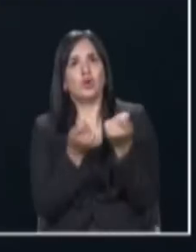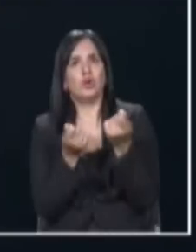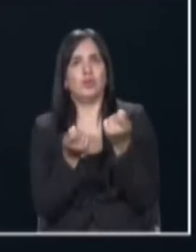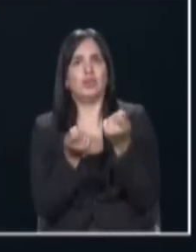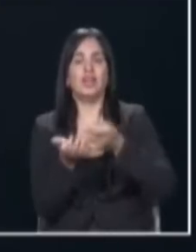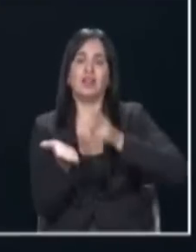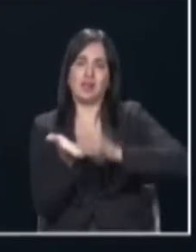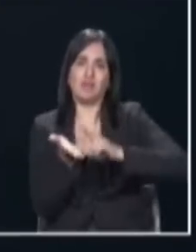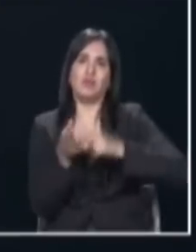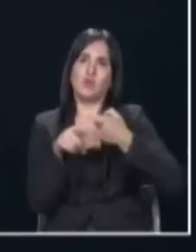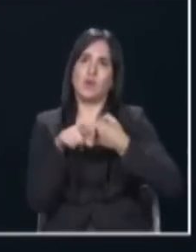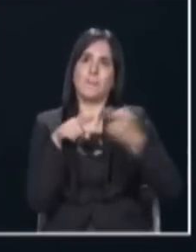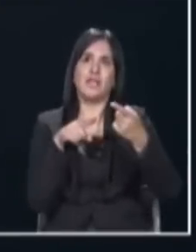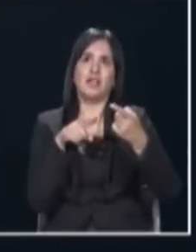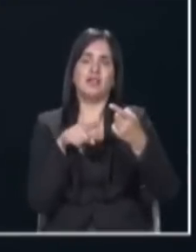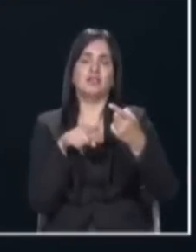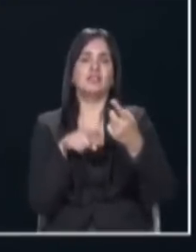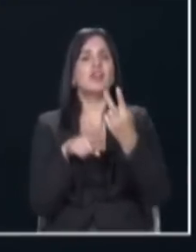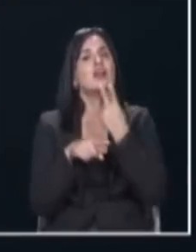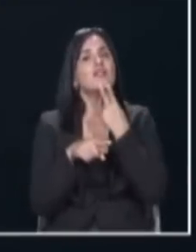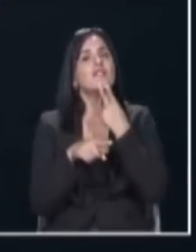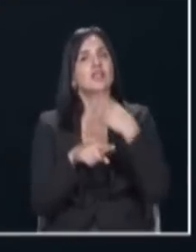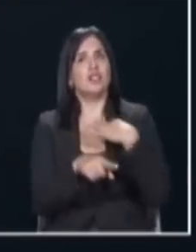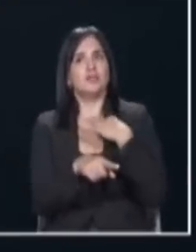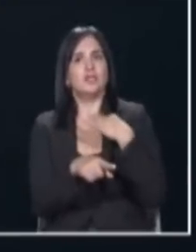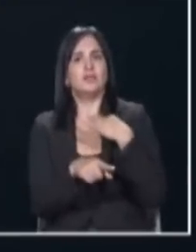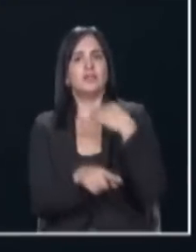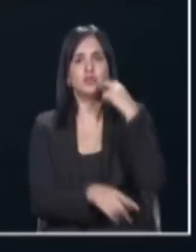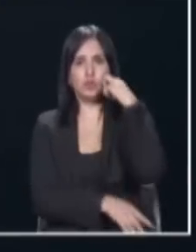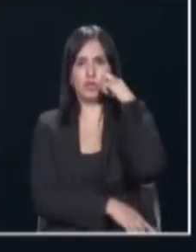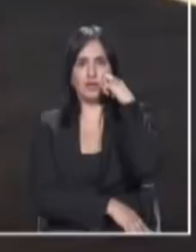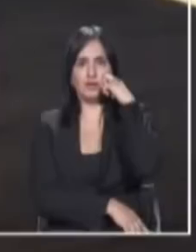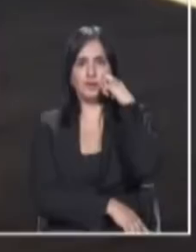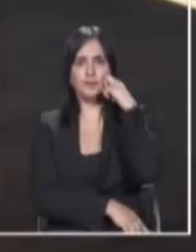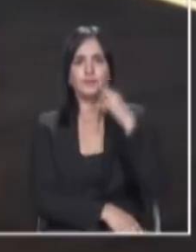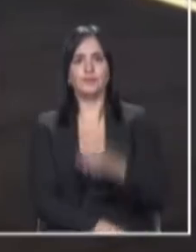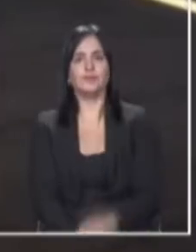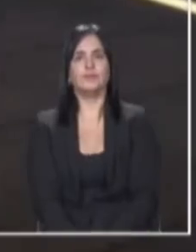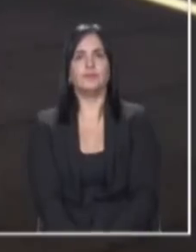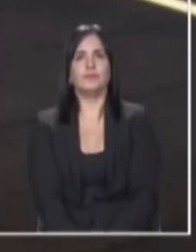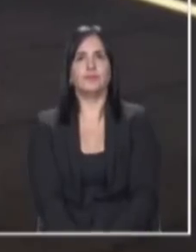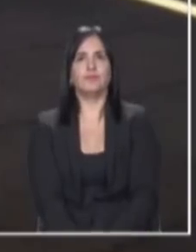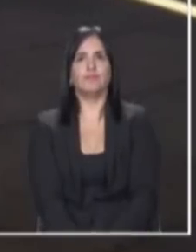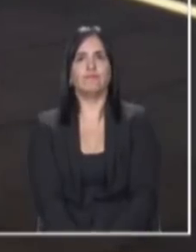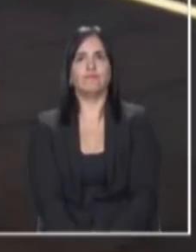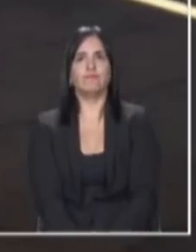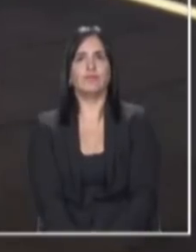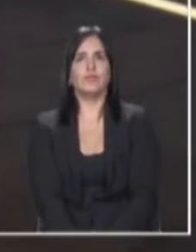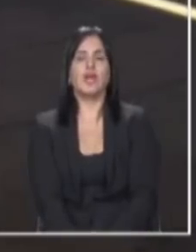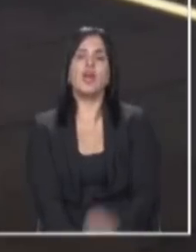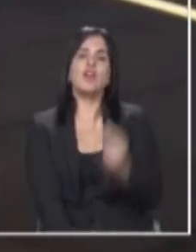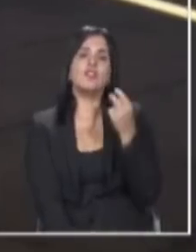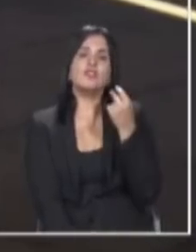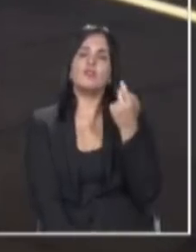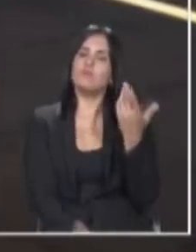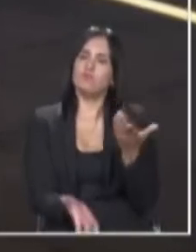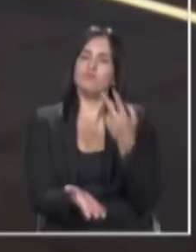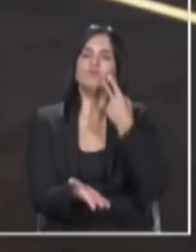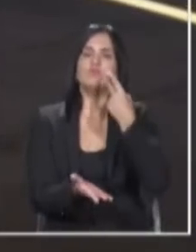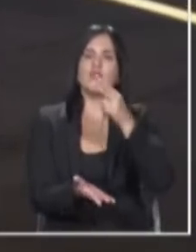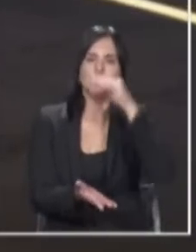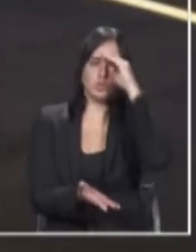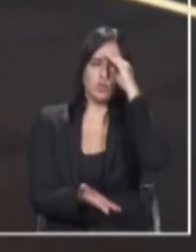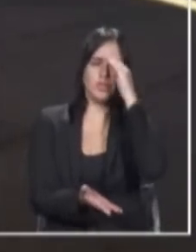it really is an existential threat to human civilization sure but from your